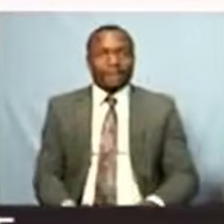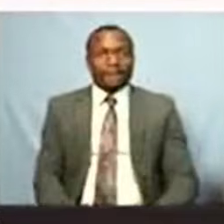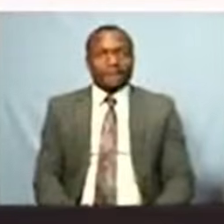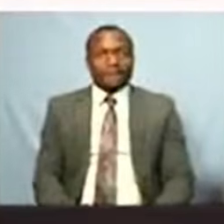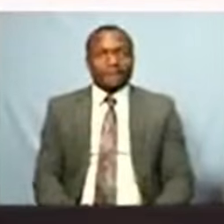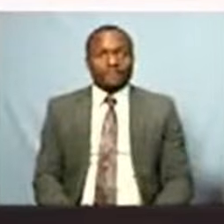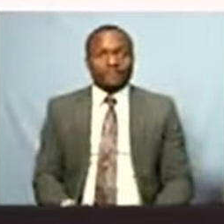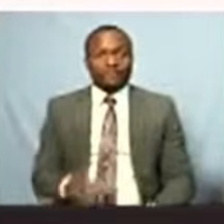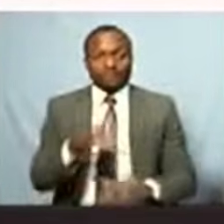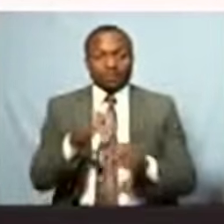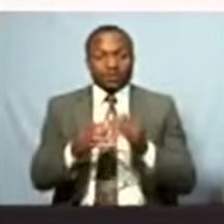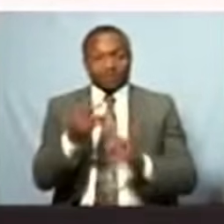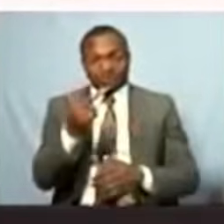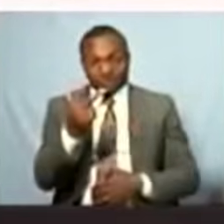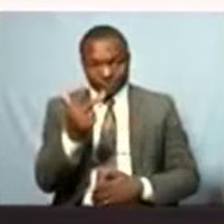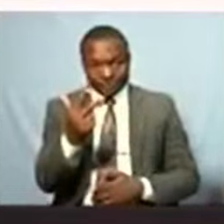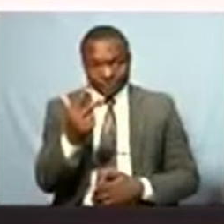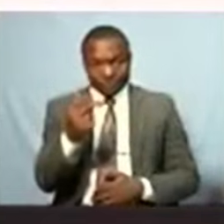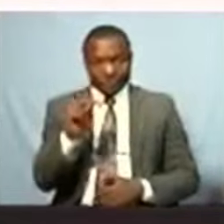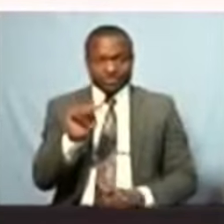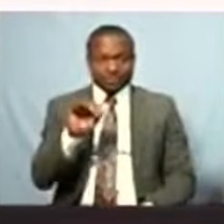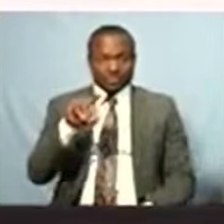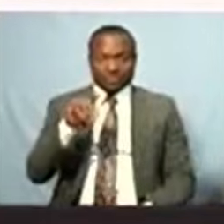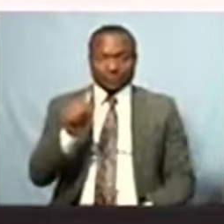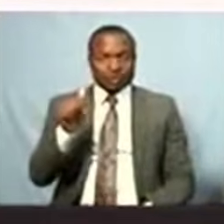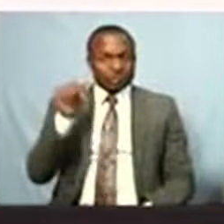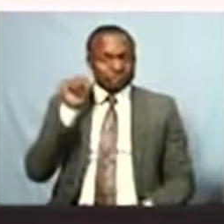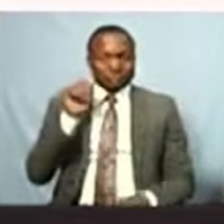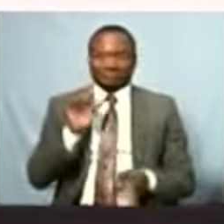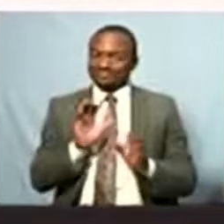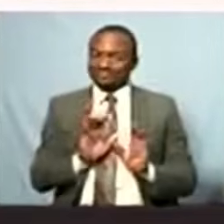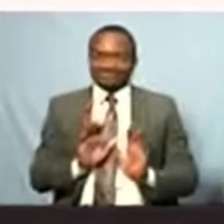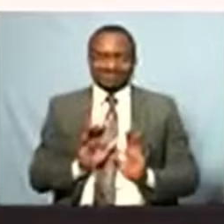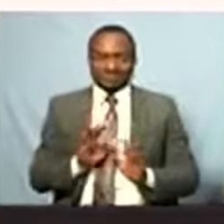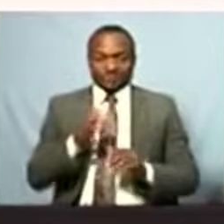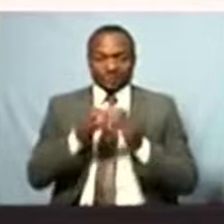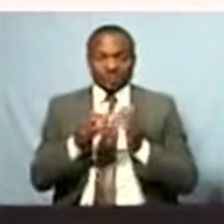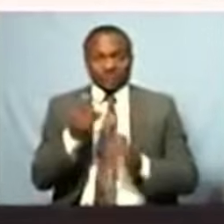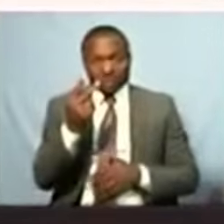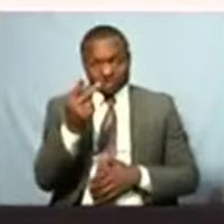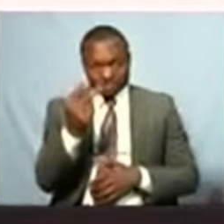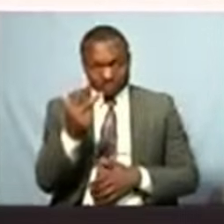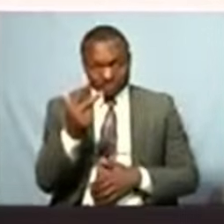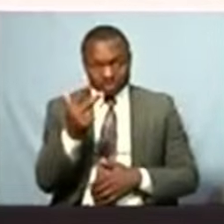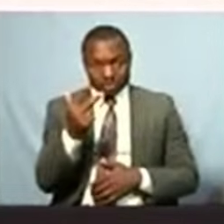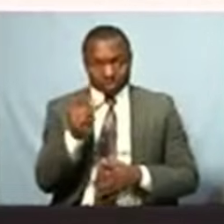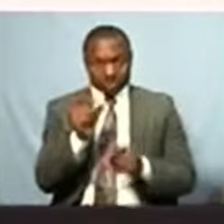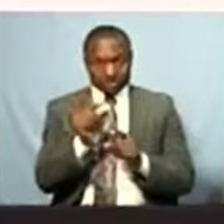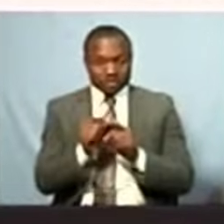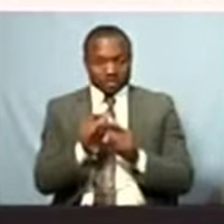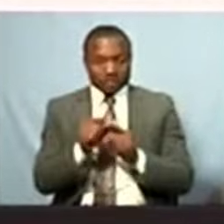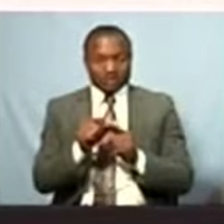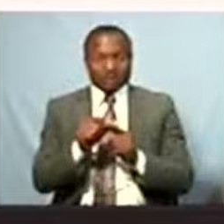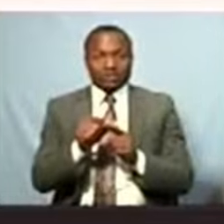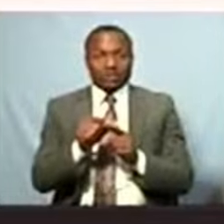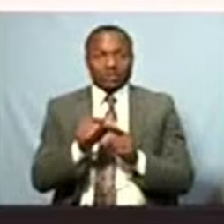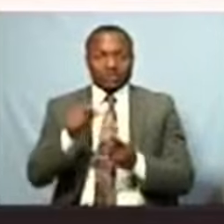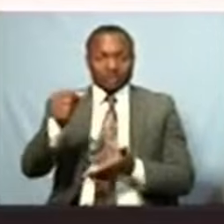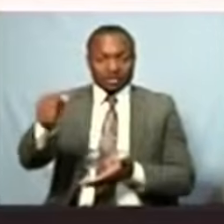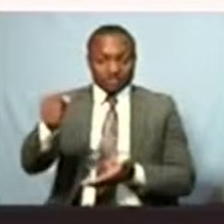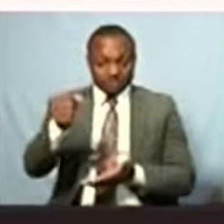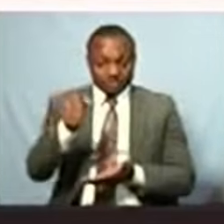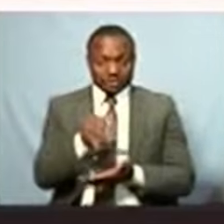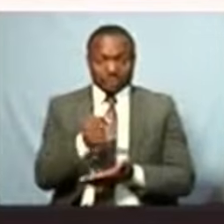With regard to clause 3, NIPA has no objection to the provision of clause 3, as the word nomination and